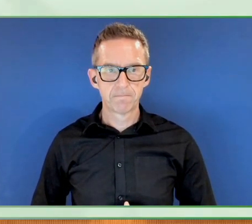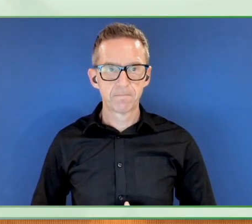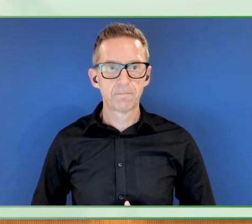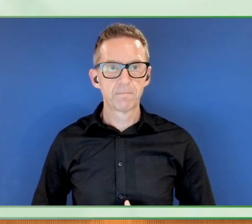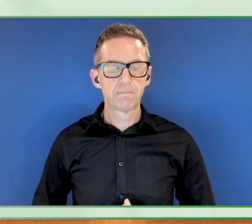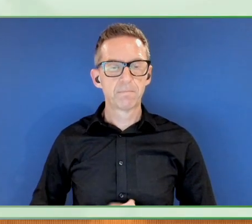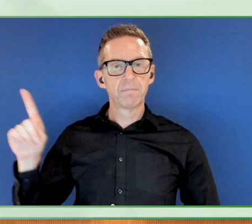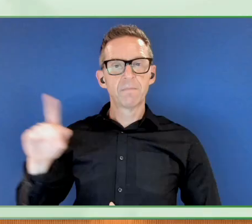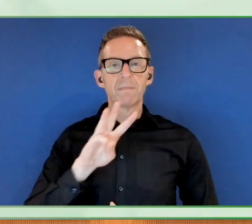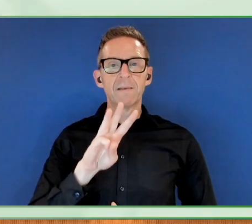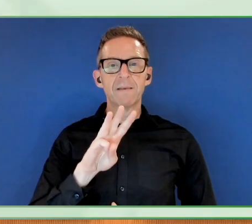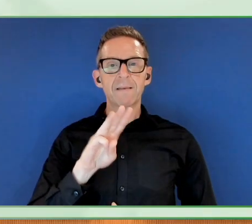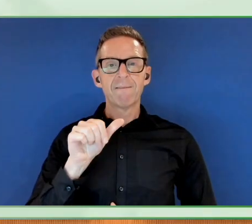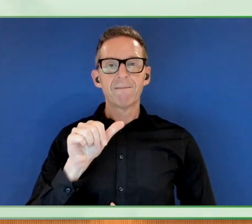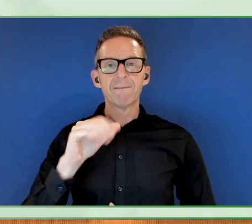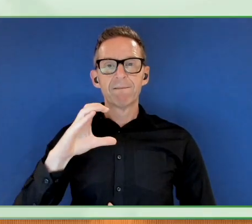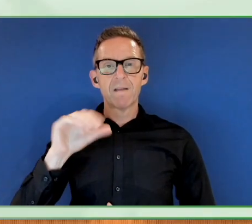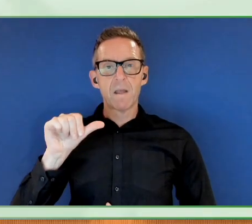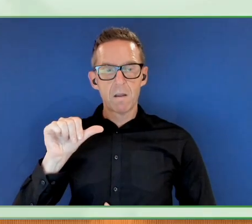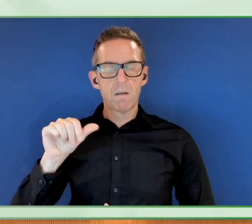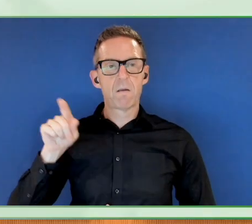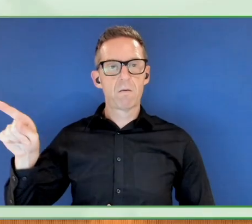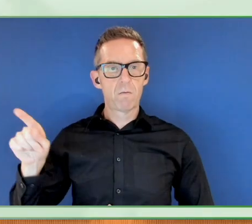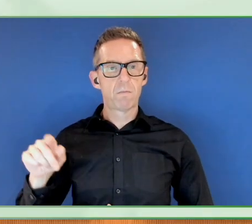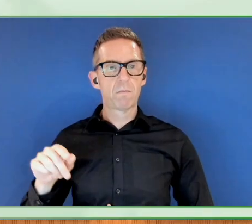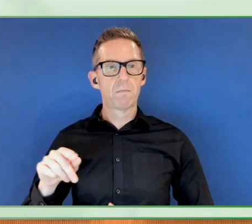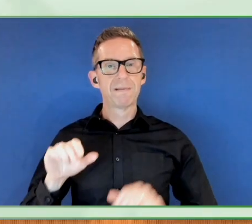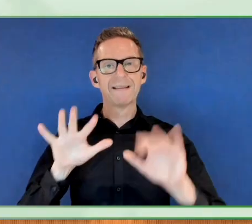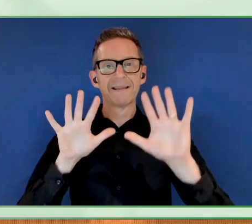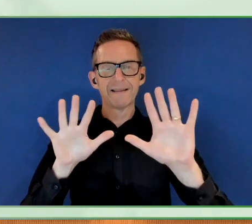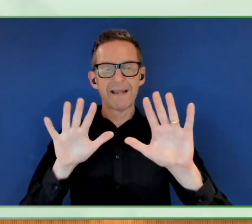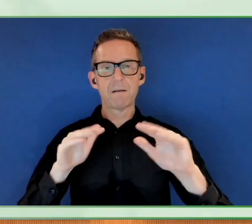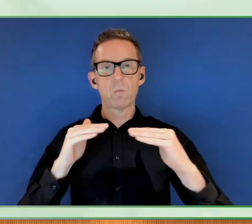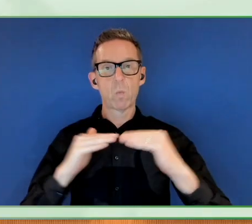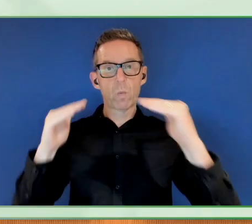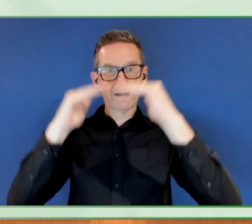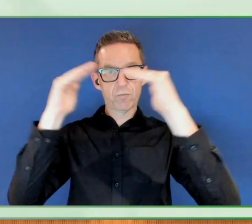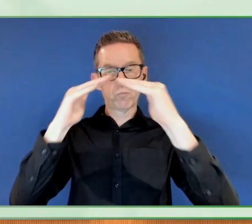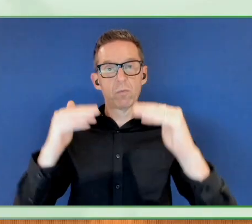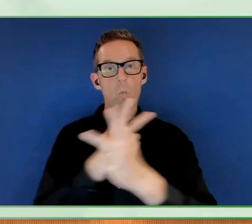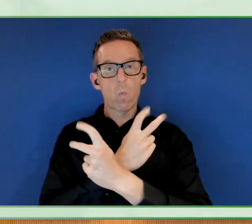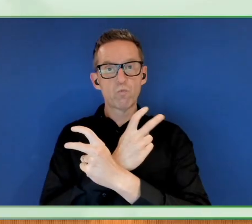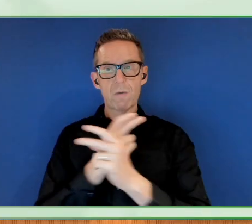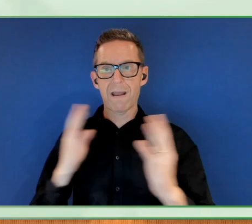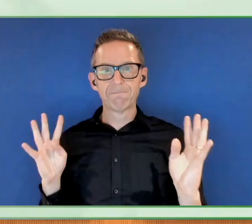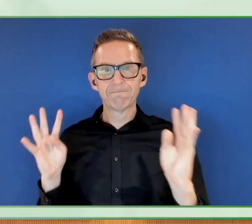is started with 10 organizations in Austria with different core